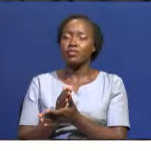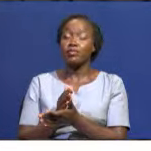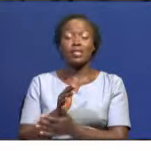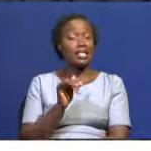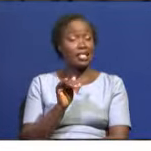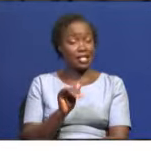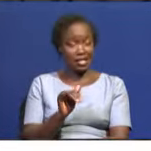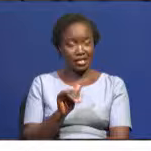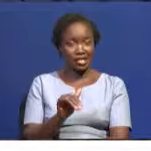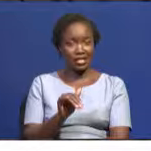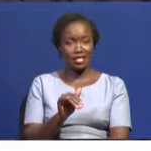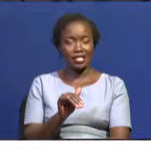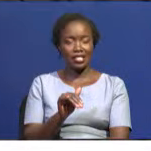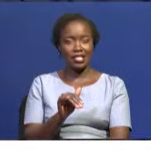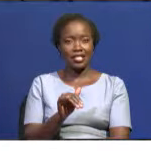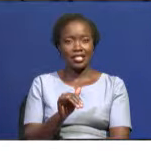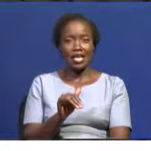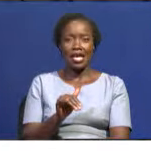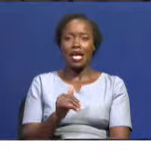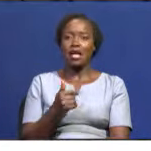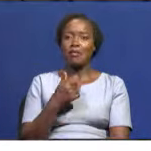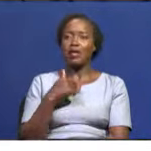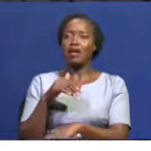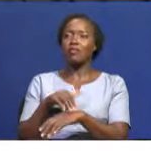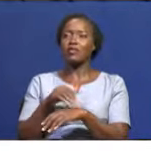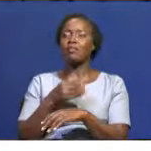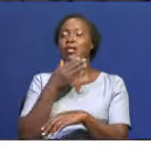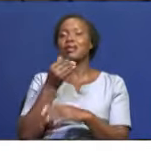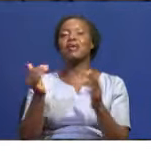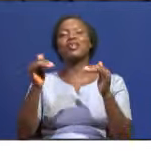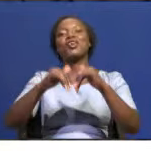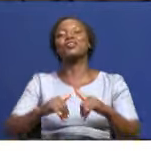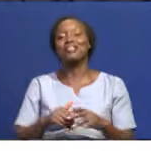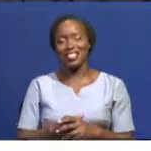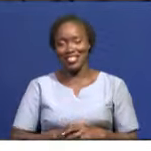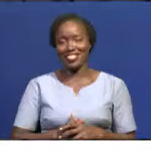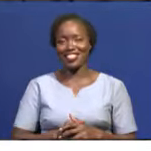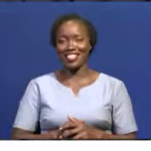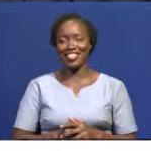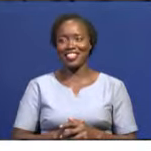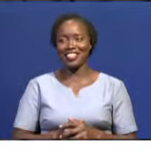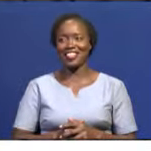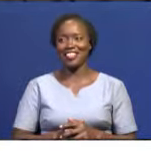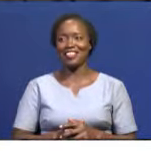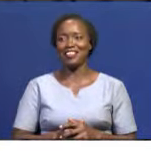that I have been summoned by the main conference.